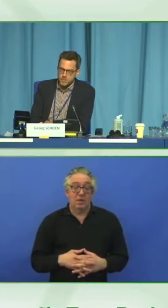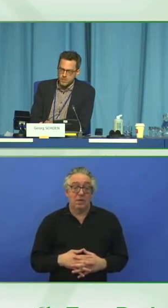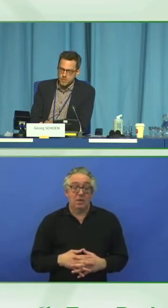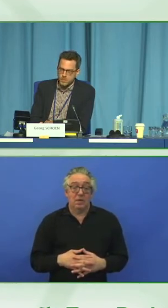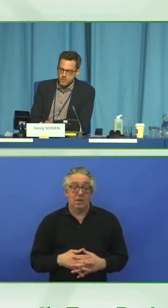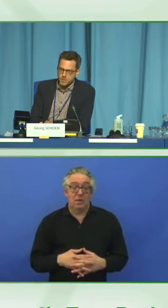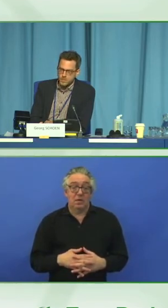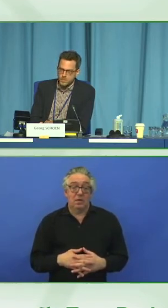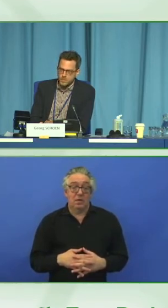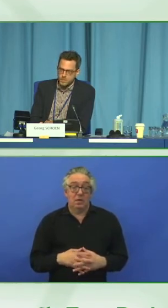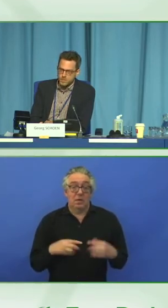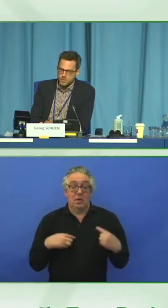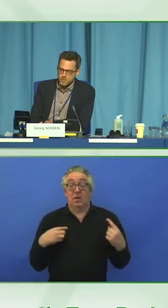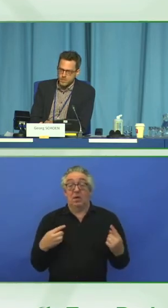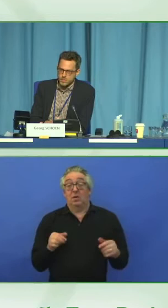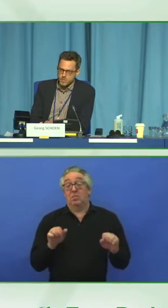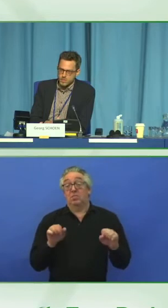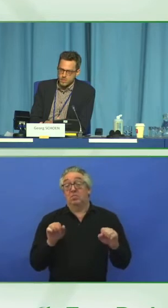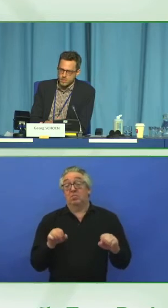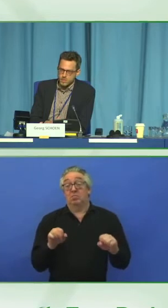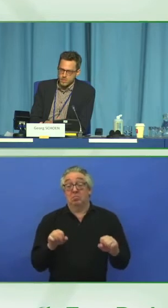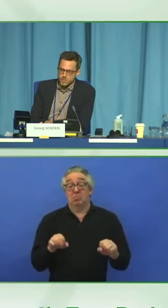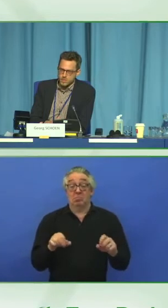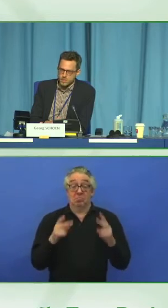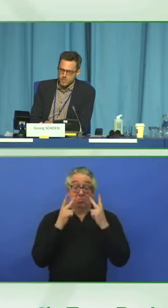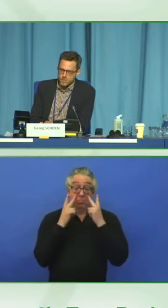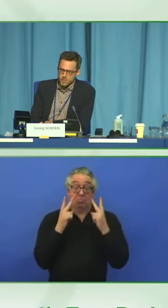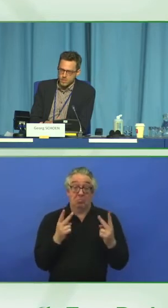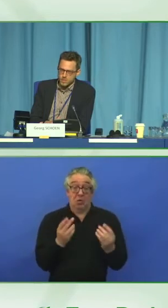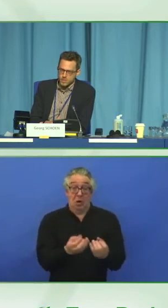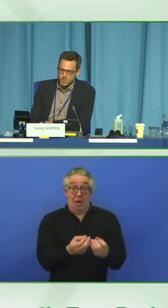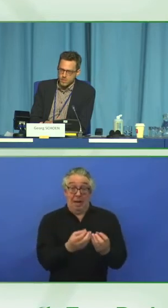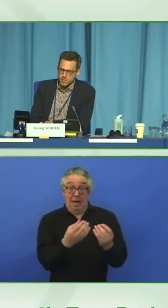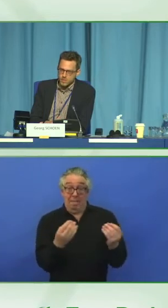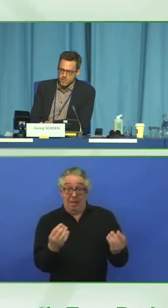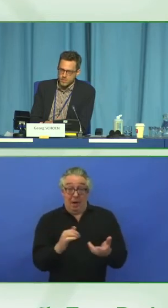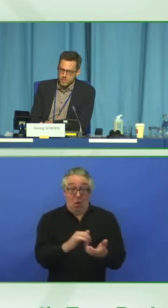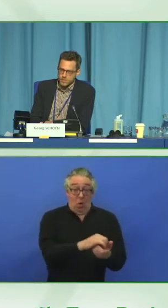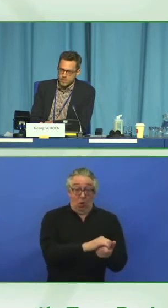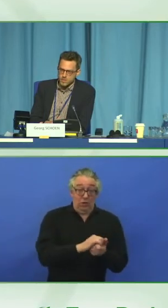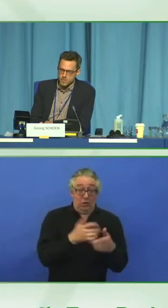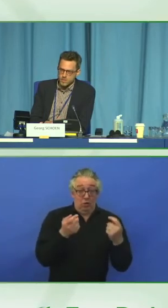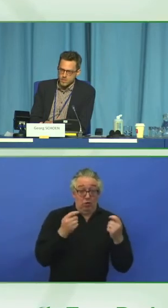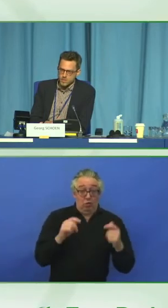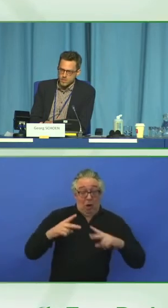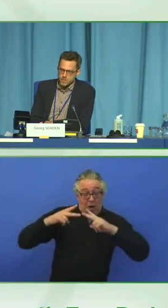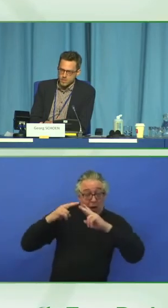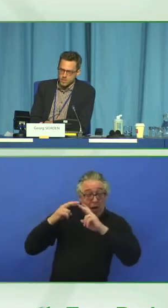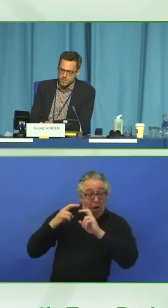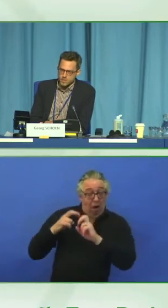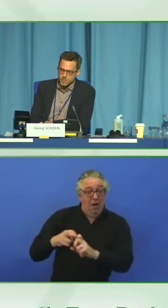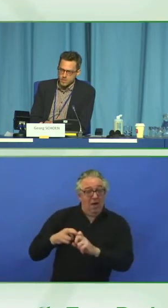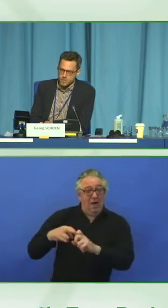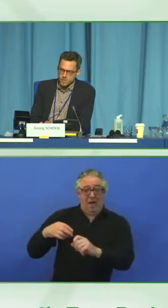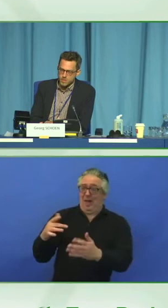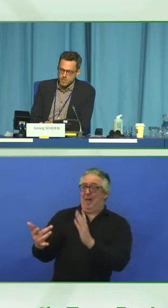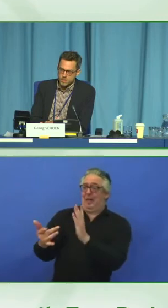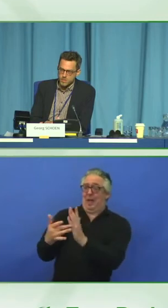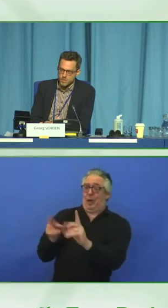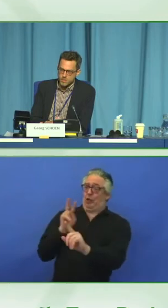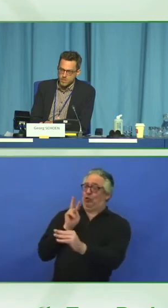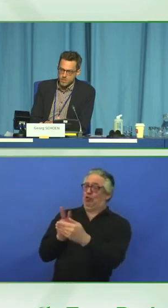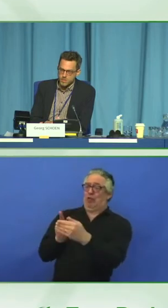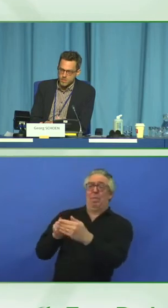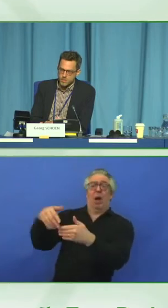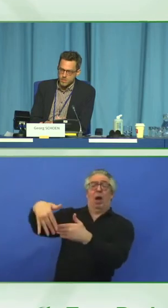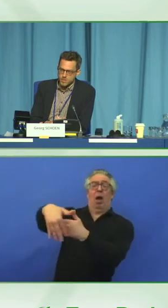on this bit, especially trying to see how they're working, what is behind some of this technology. But I think, as Meera very eloquently